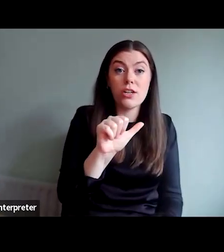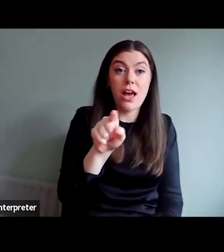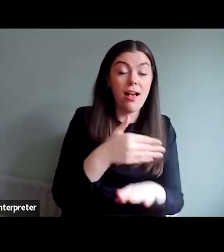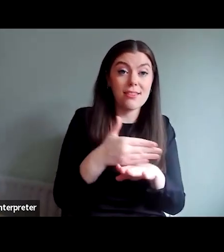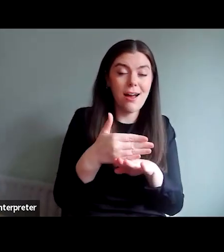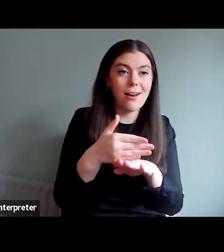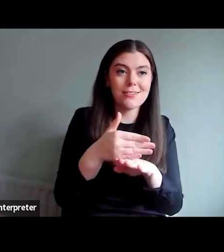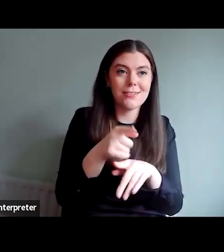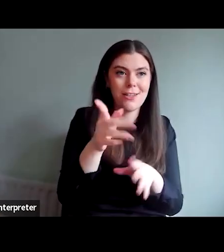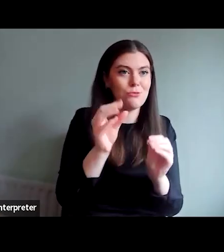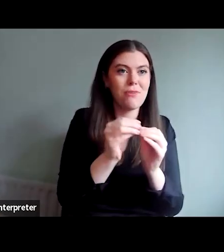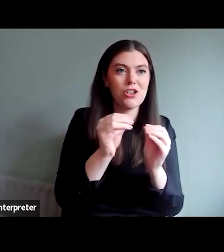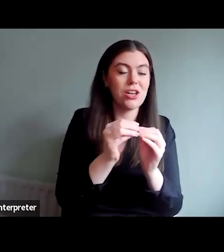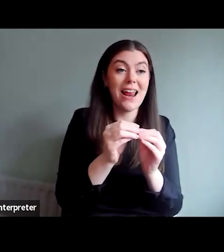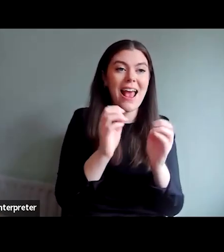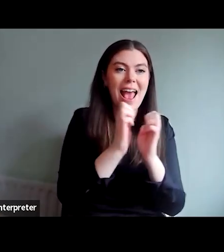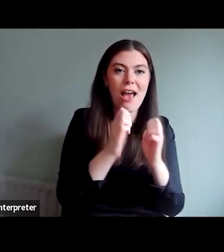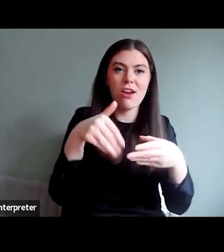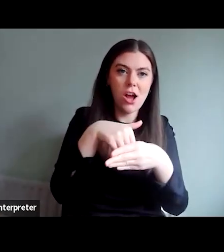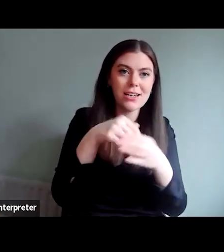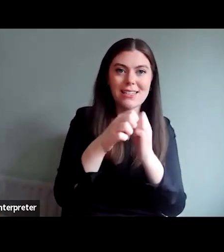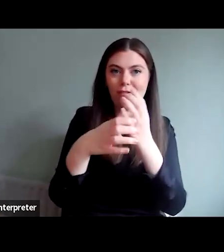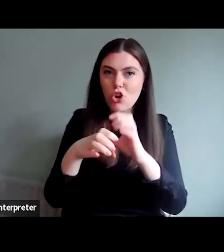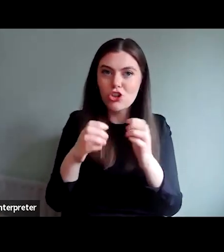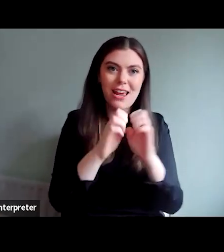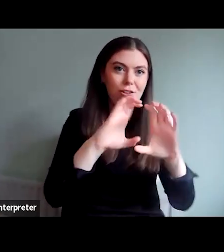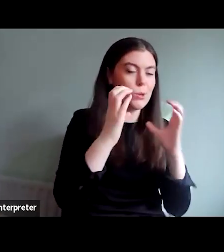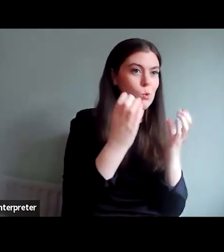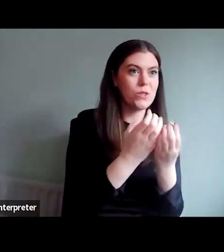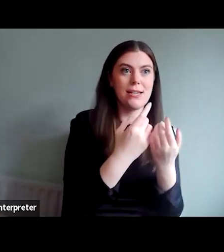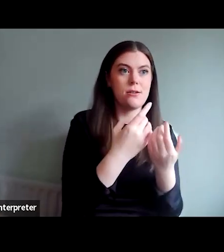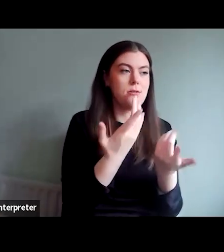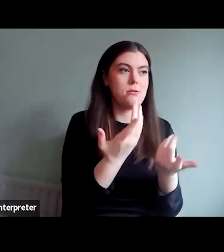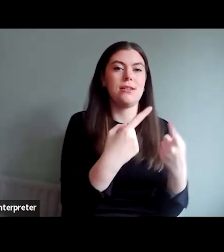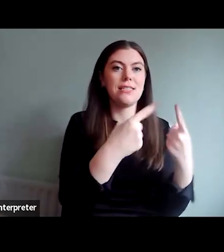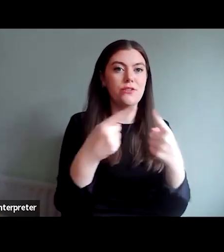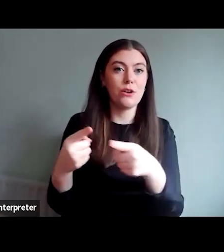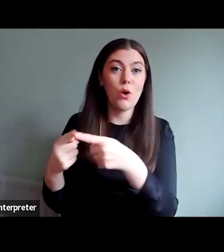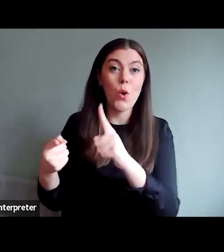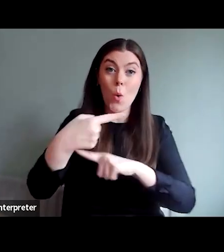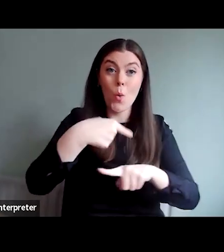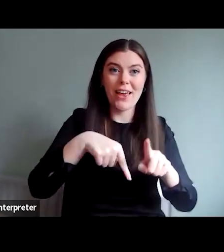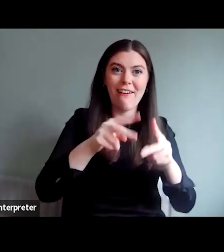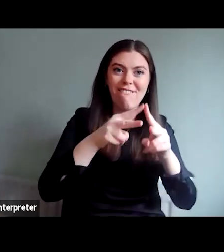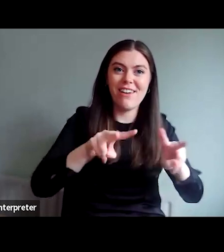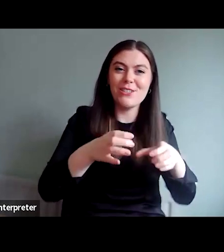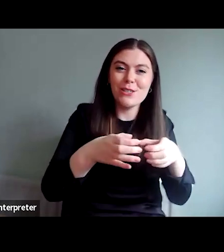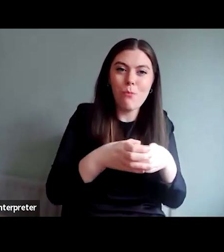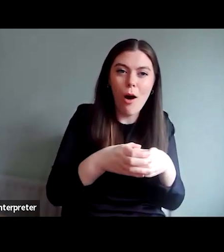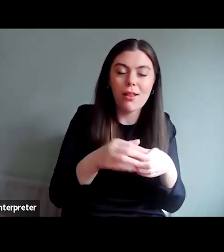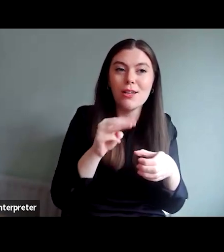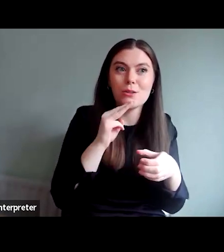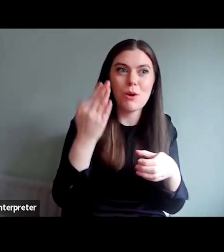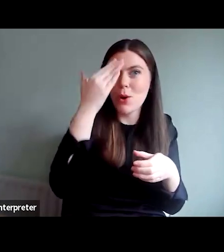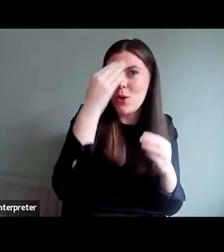so specific, and we're in a very small village that we know everybody in. So that worked for us. That was part of what made this a very